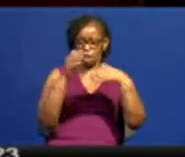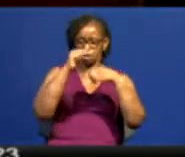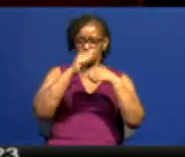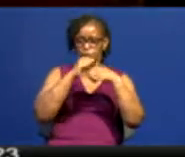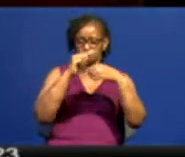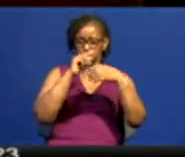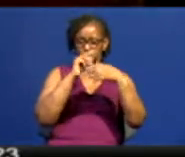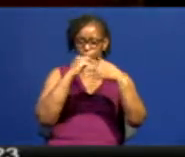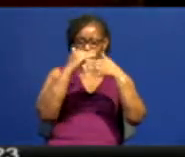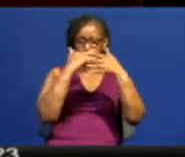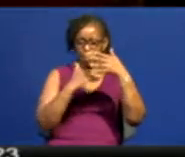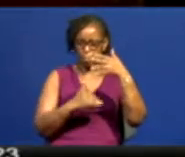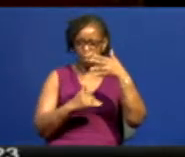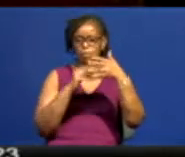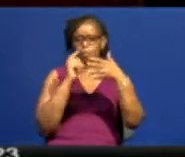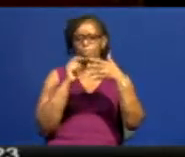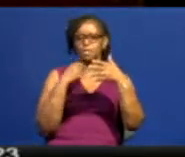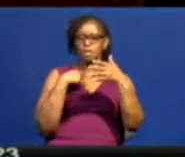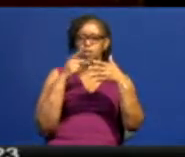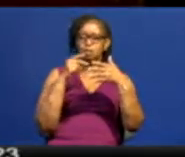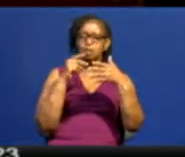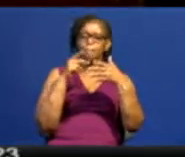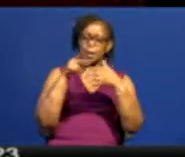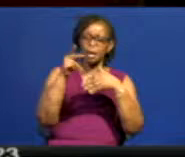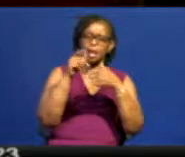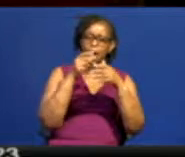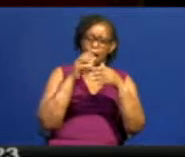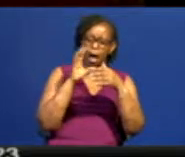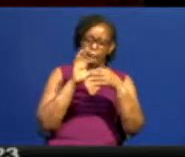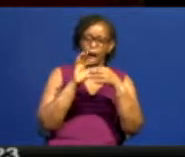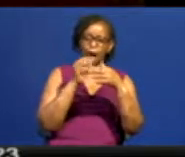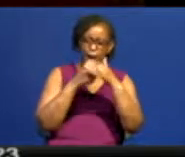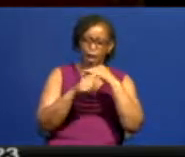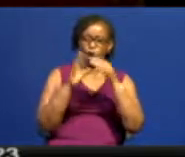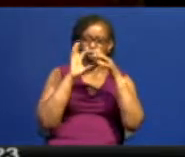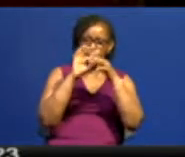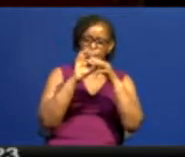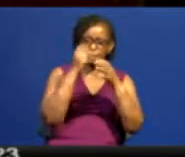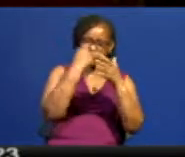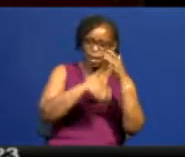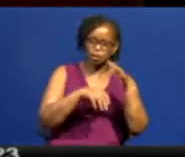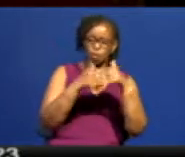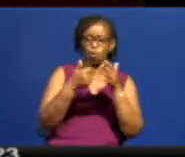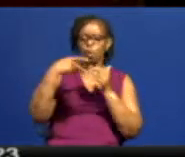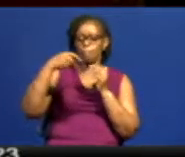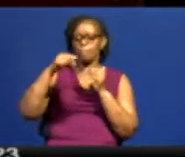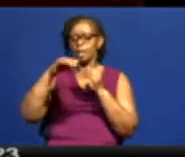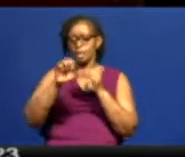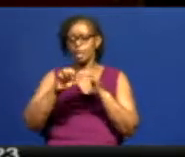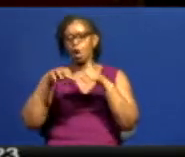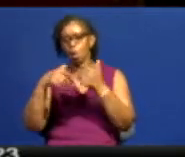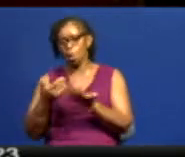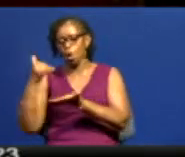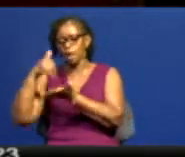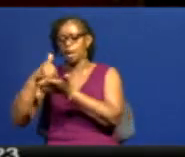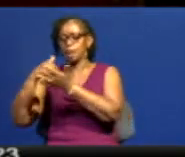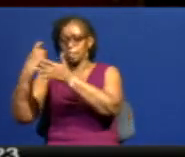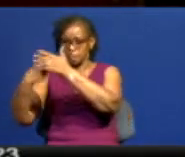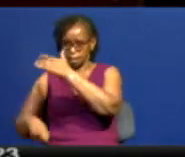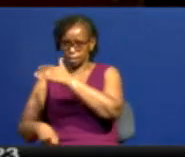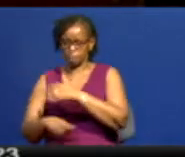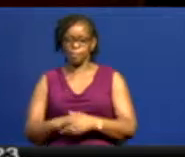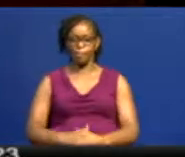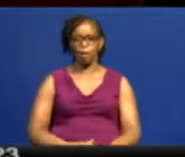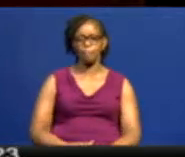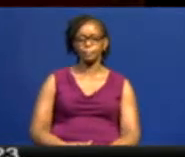individual paying under, whether it's under the corporation tax or under the income payee or income tax or the Income Tax